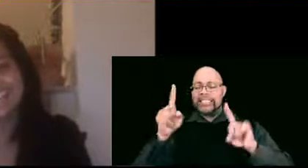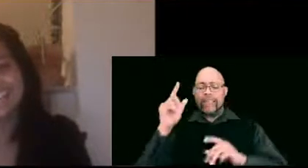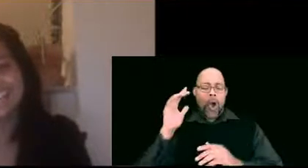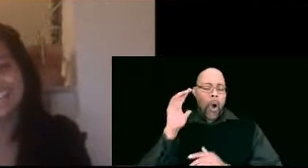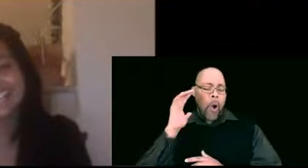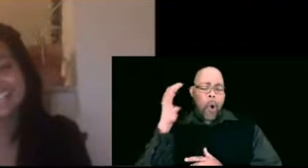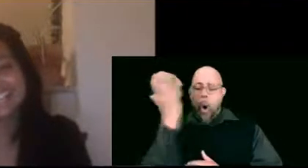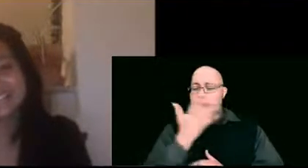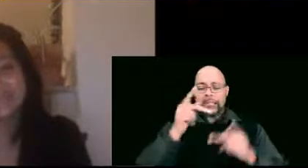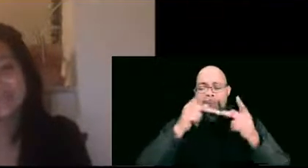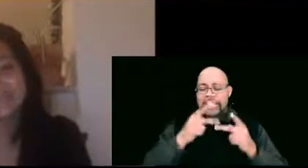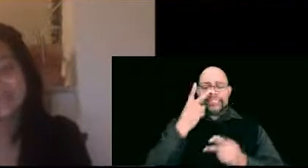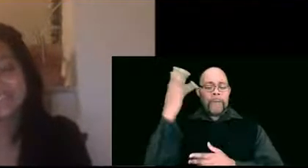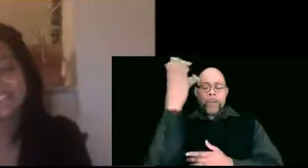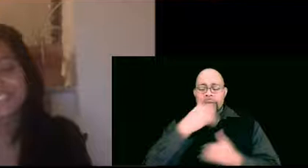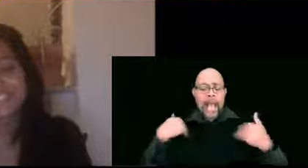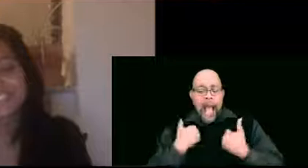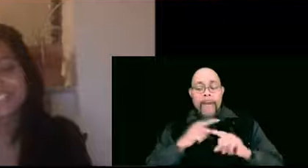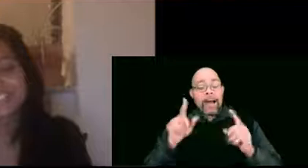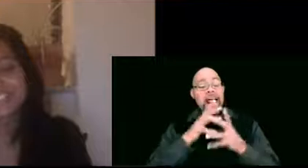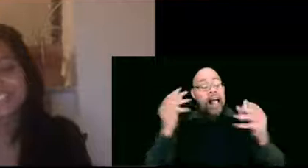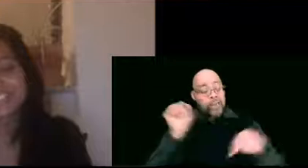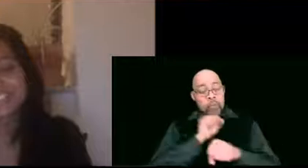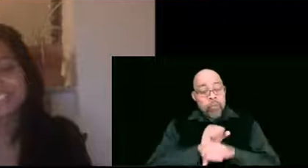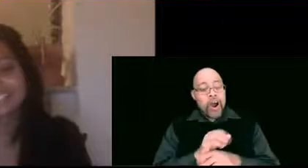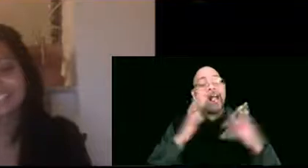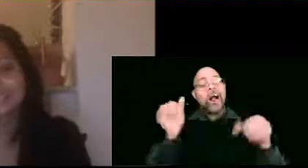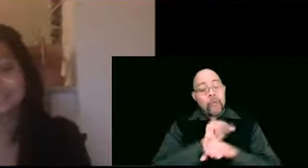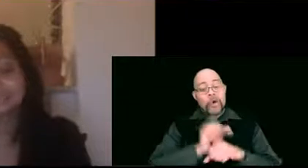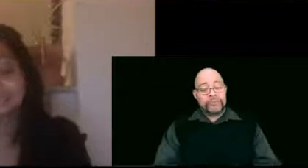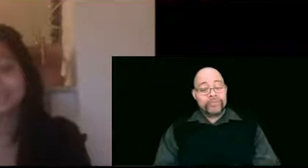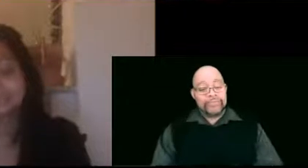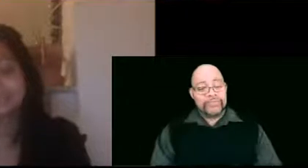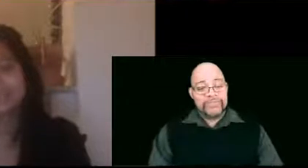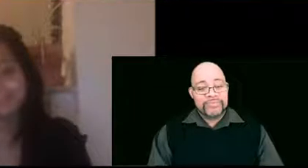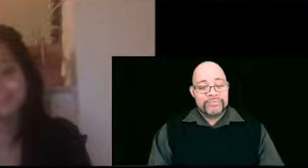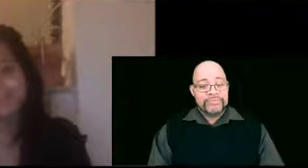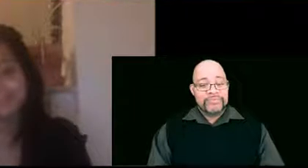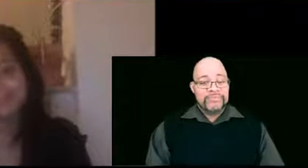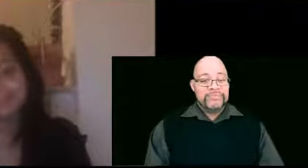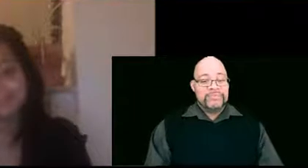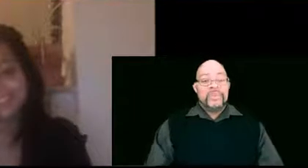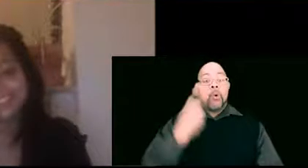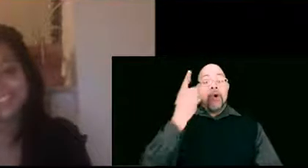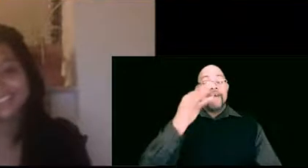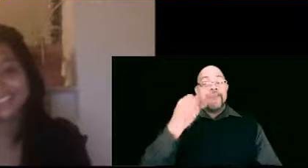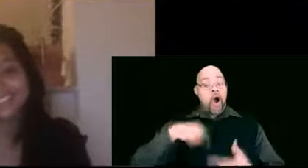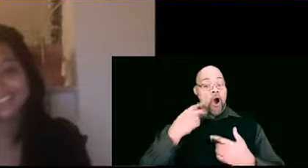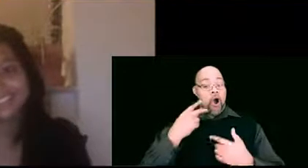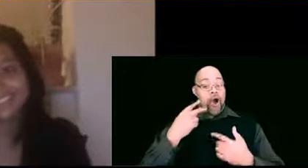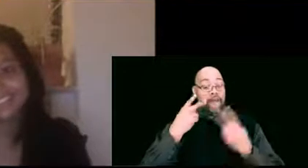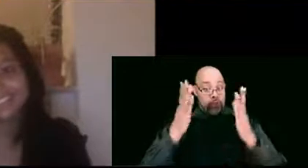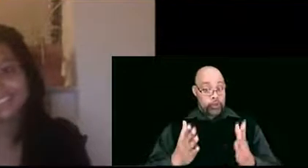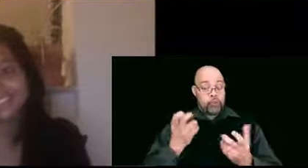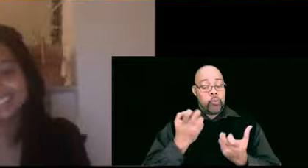and go to awesome places and just see beautiful creatures, but it's a lot of work. It is a lot of work. So one of